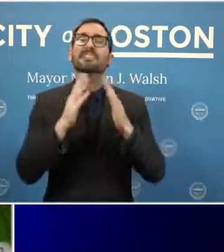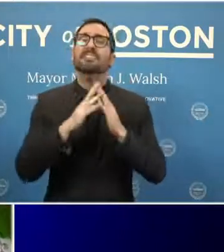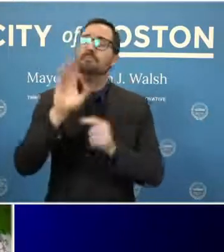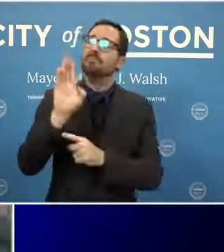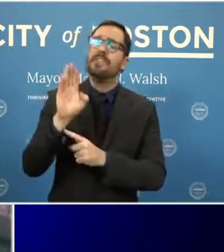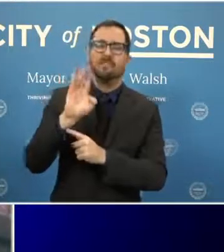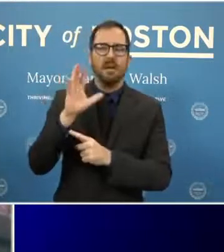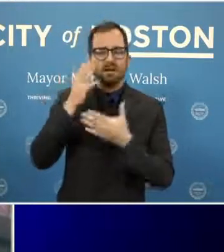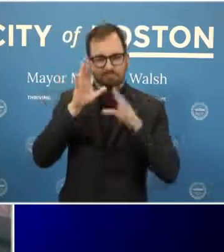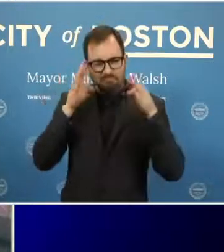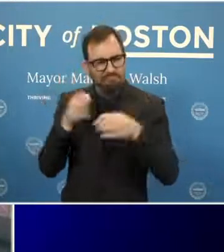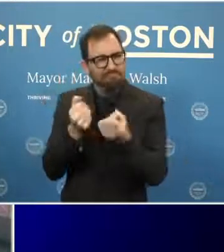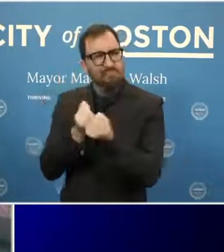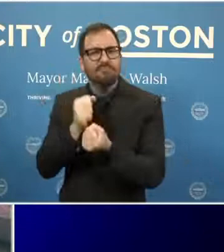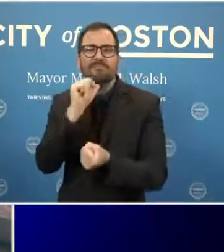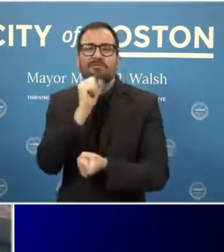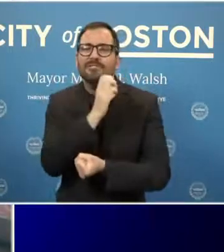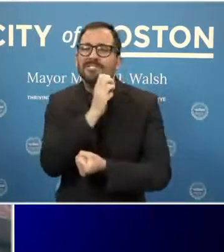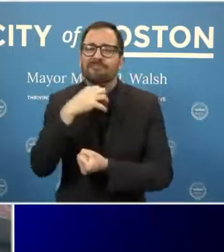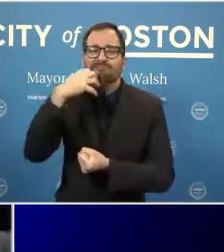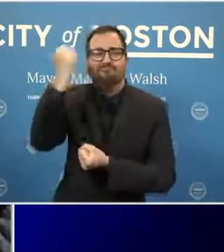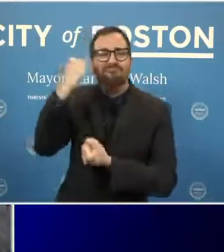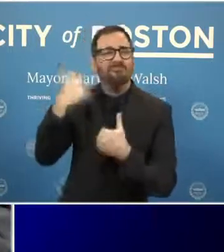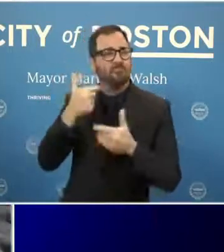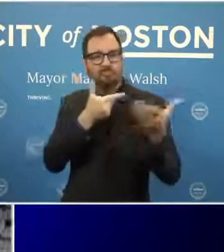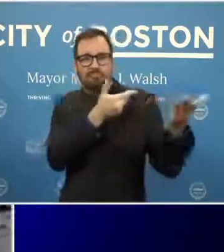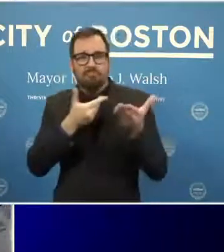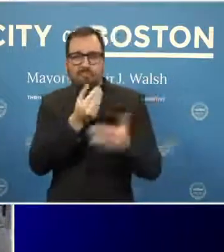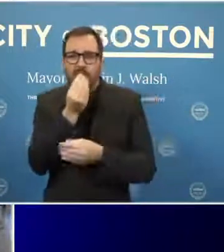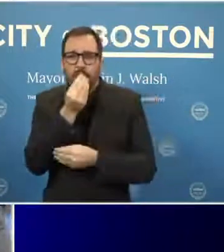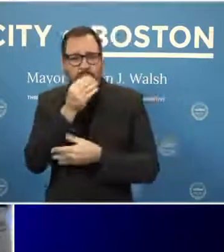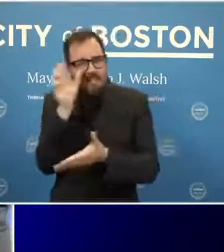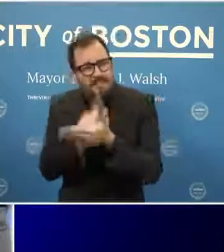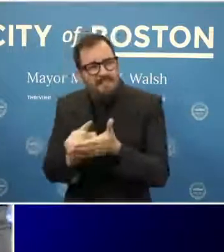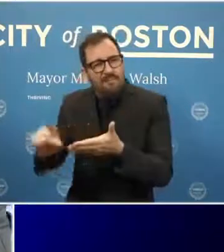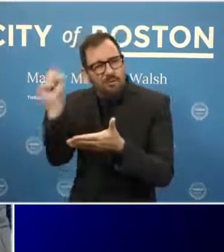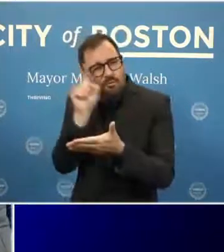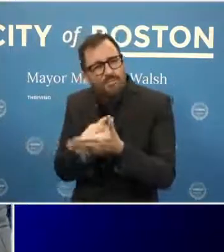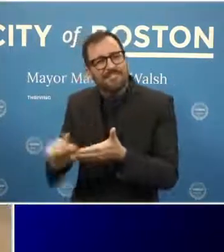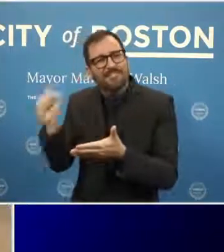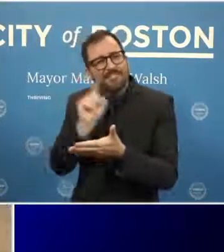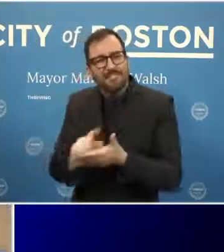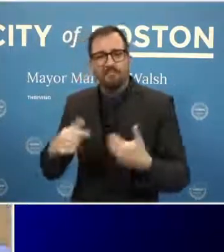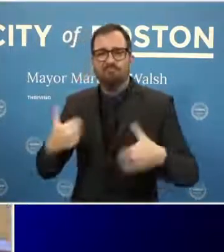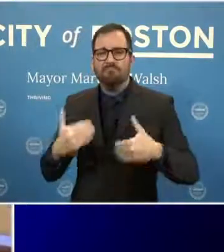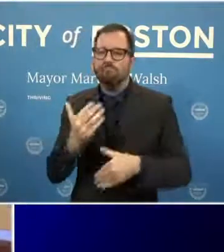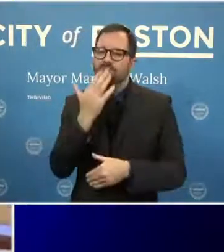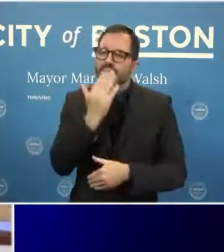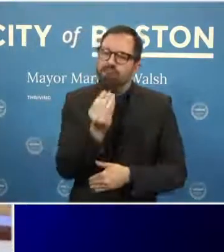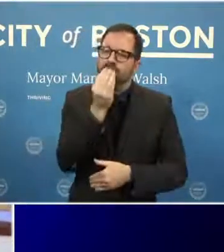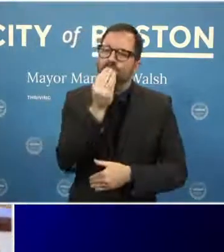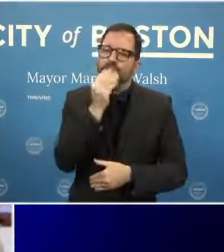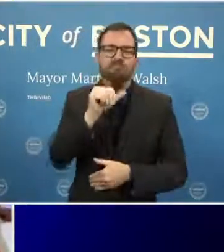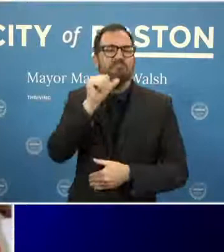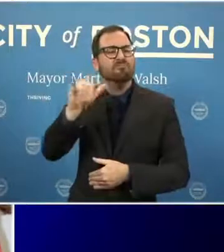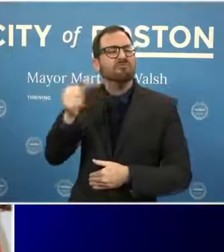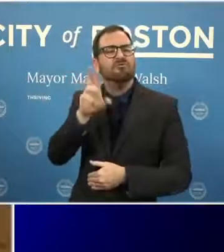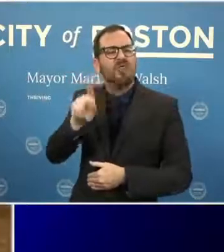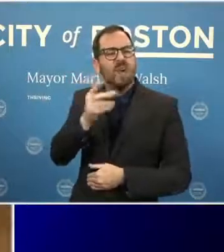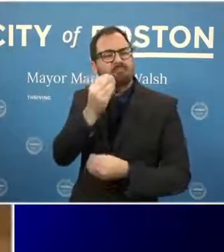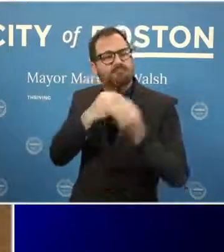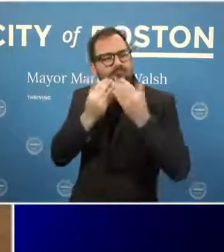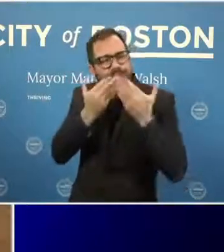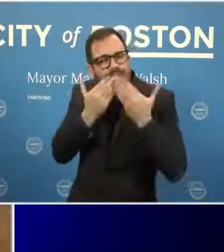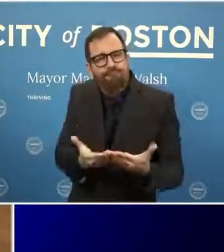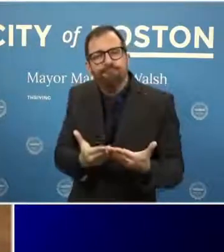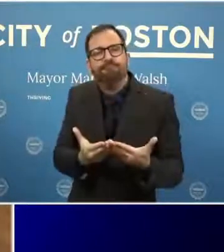a week, and it's nutritious food. We have been blessed to receive money from the Boston Resiliency Fund, and that helps